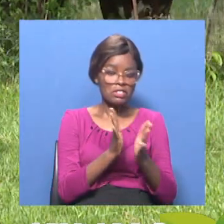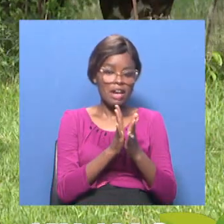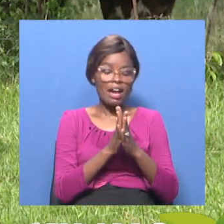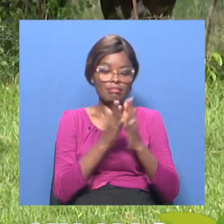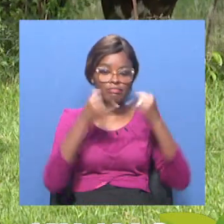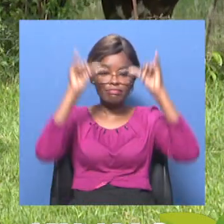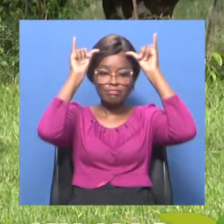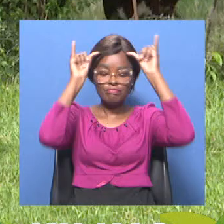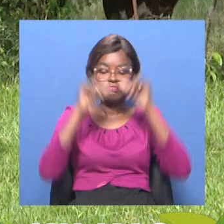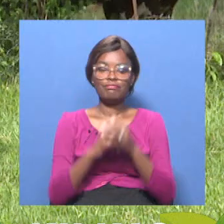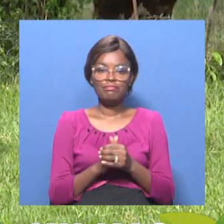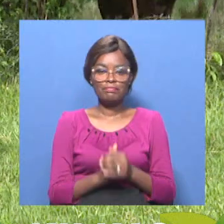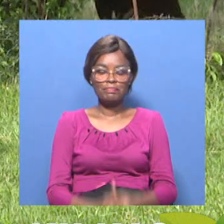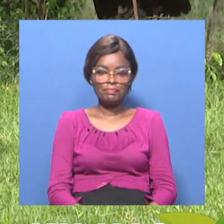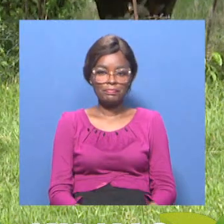production.